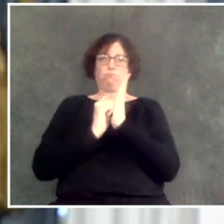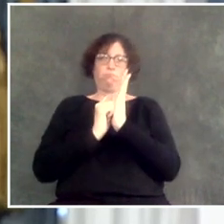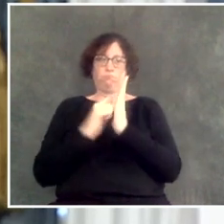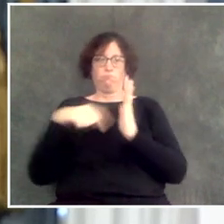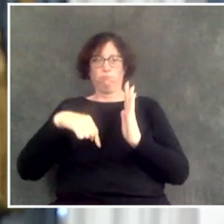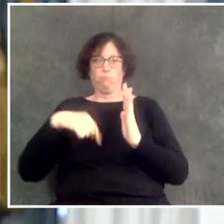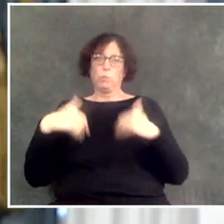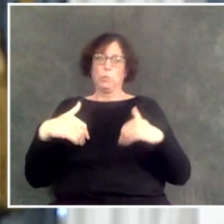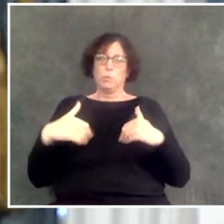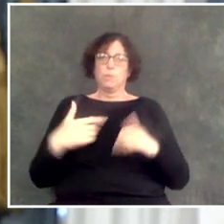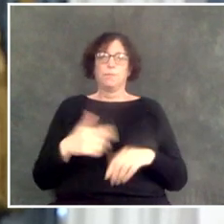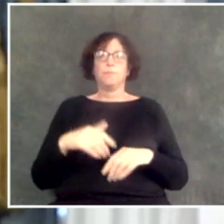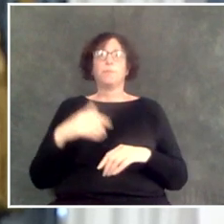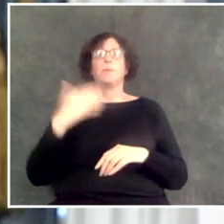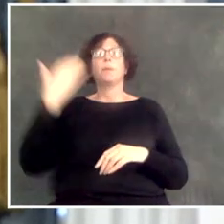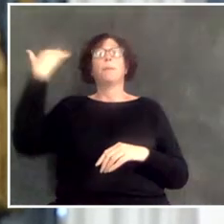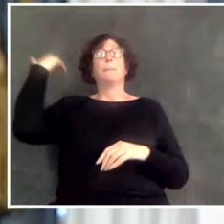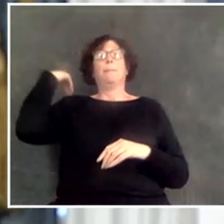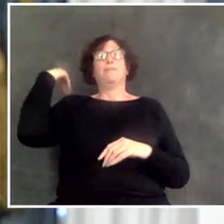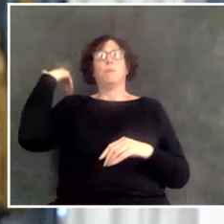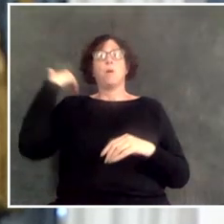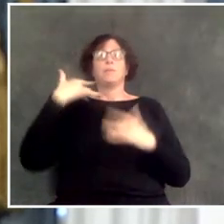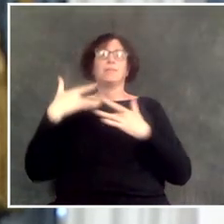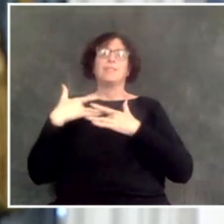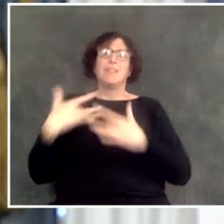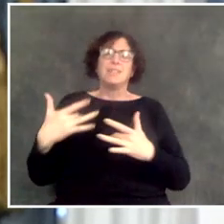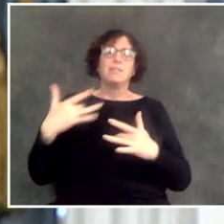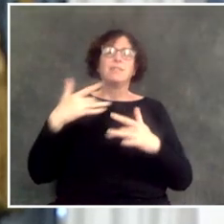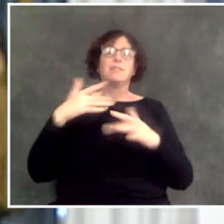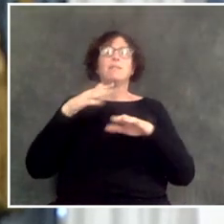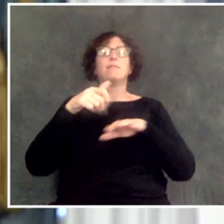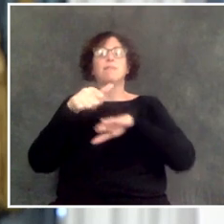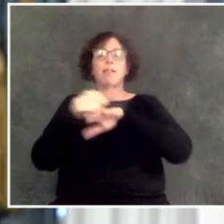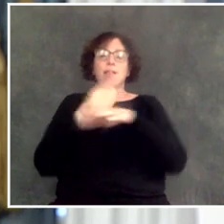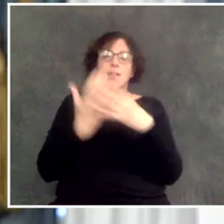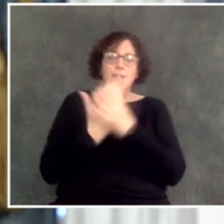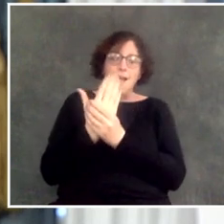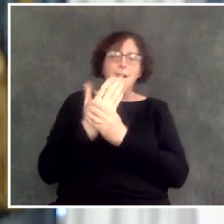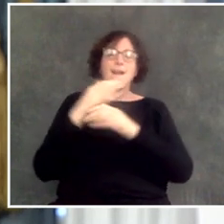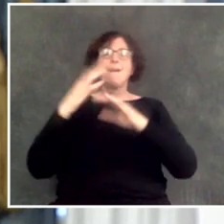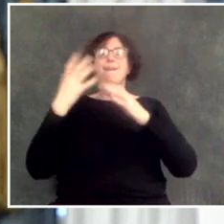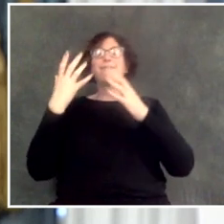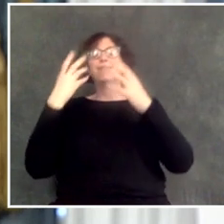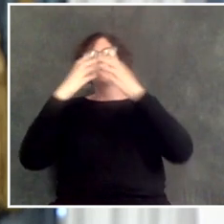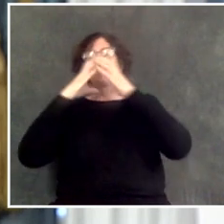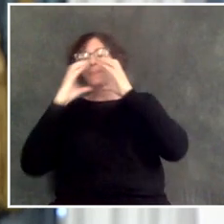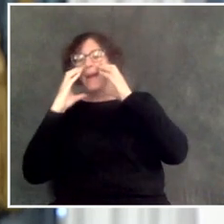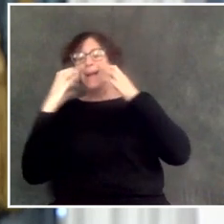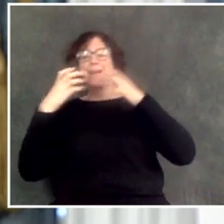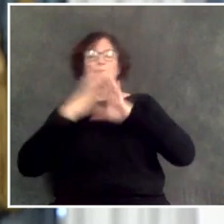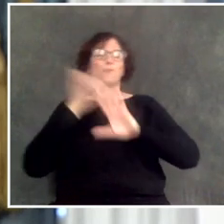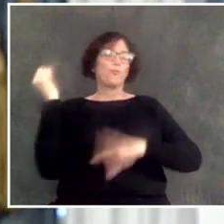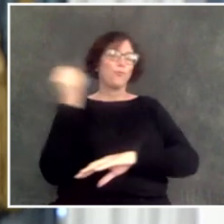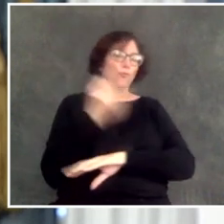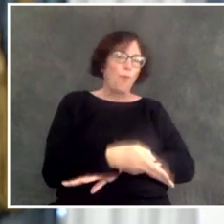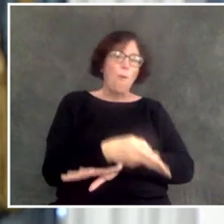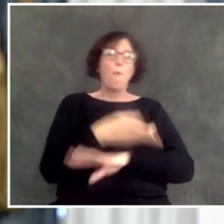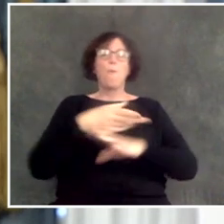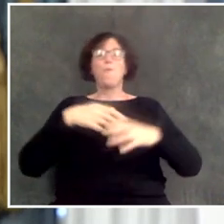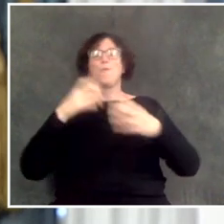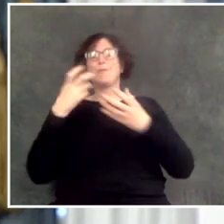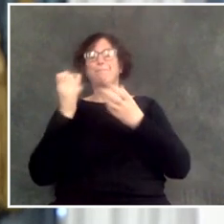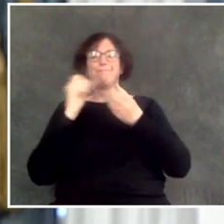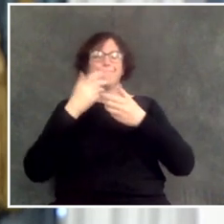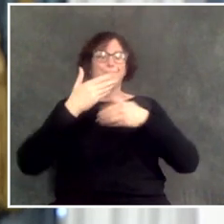and to really think about what we use, why we use it, and how we use it. And the guidance that we have